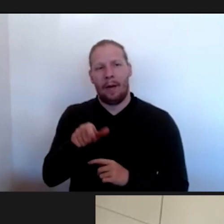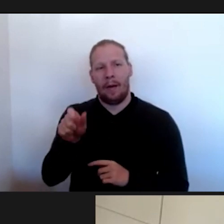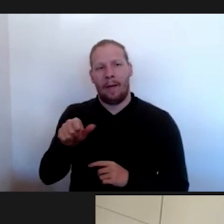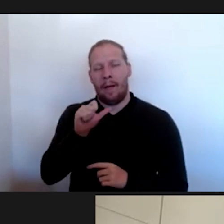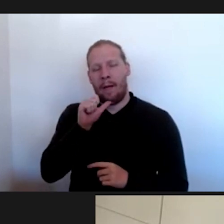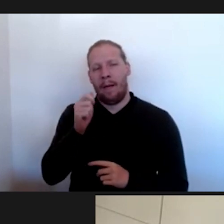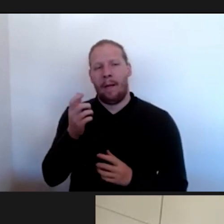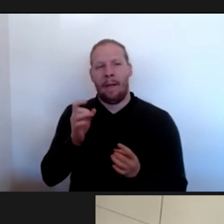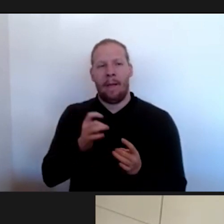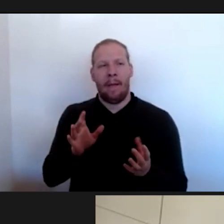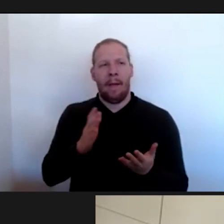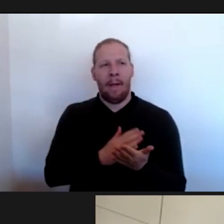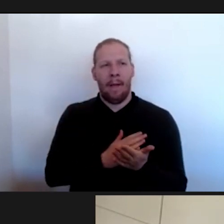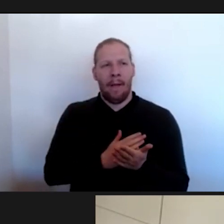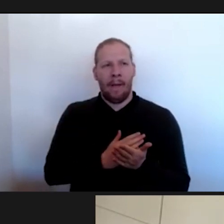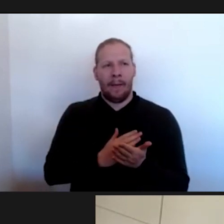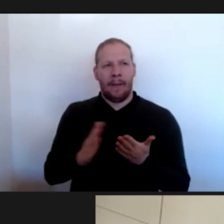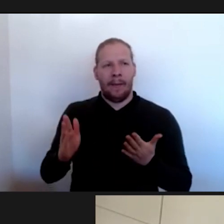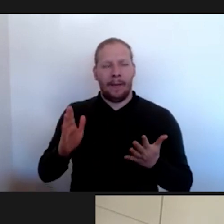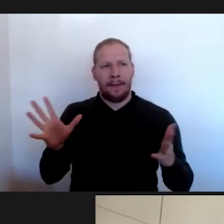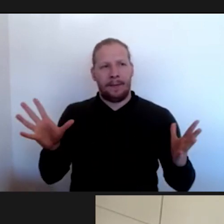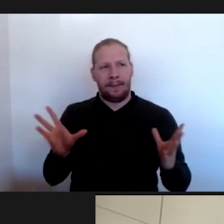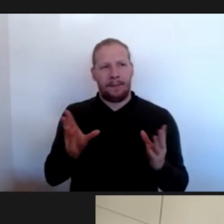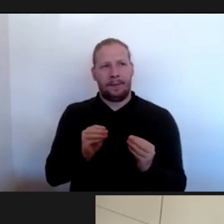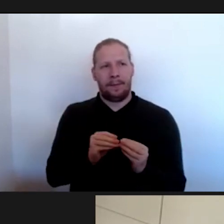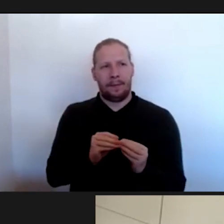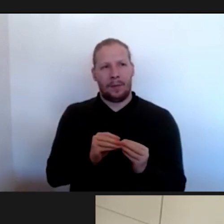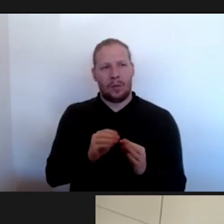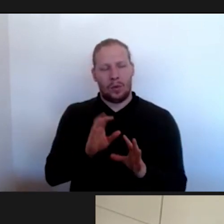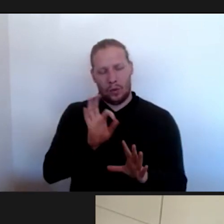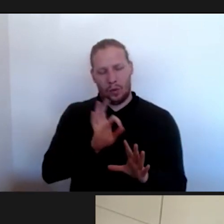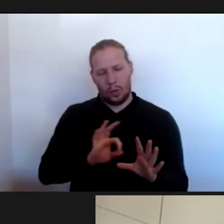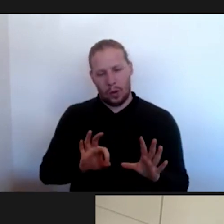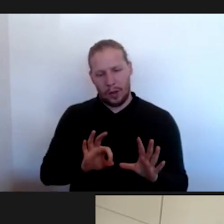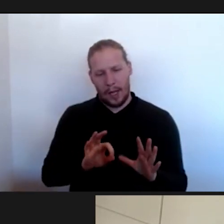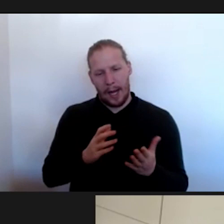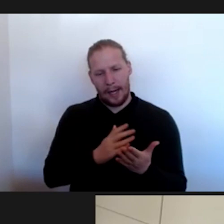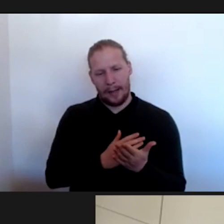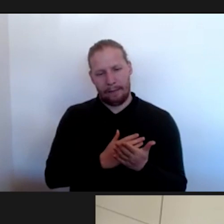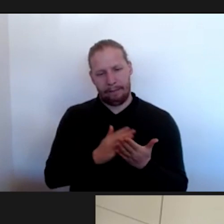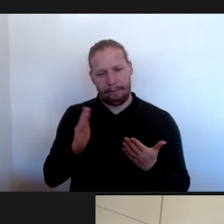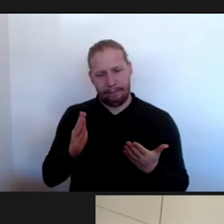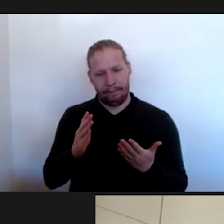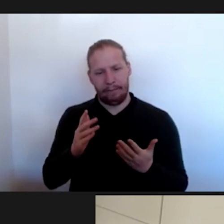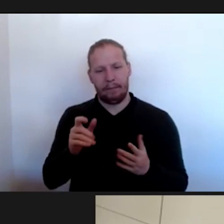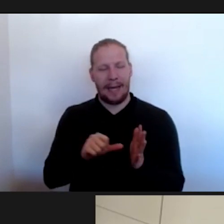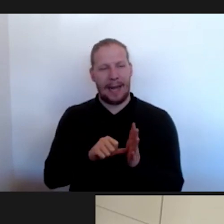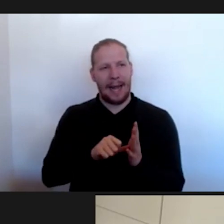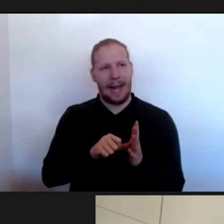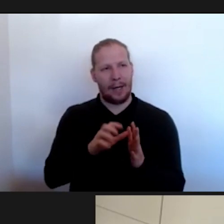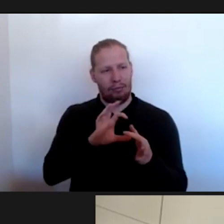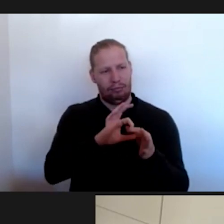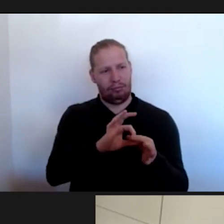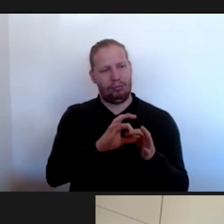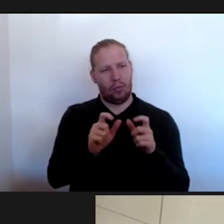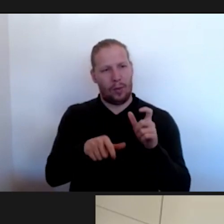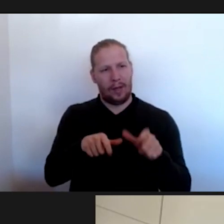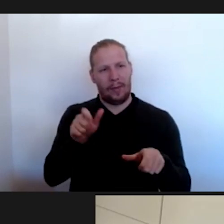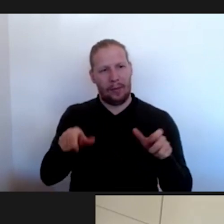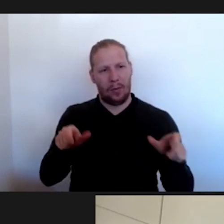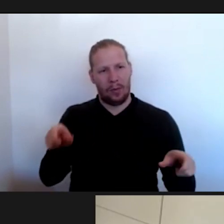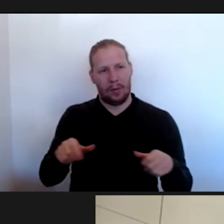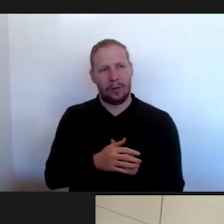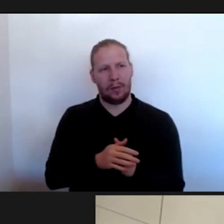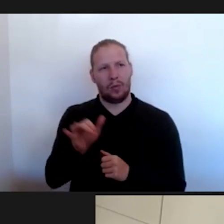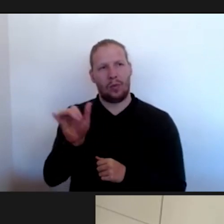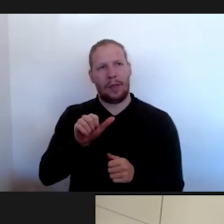slate, it's tricky to engage people. What is a useful set of information to include without steering